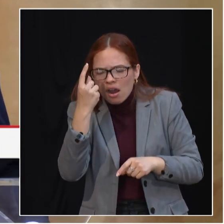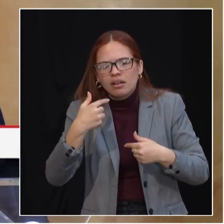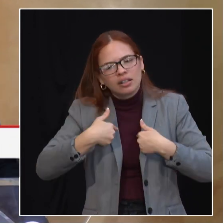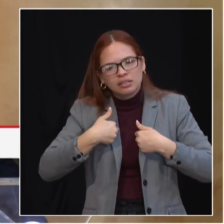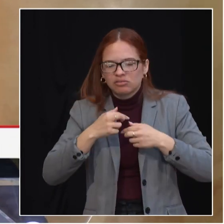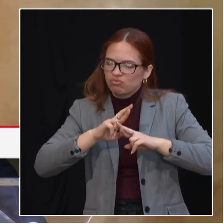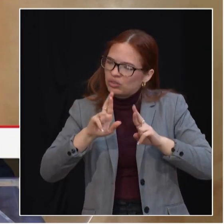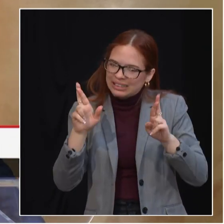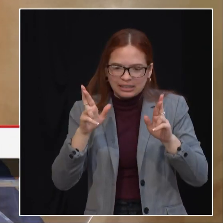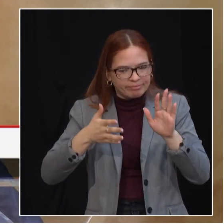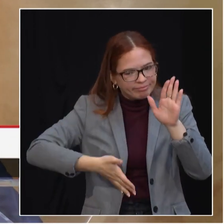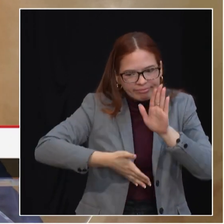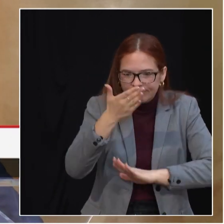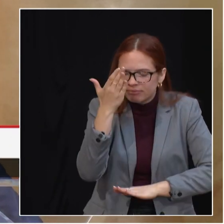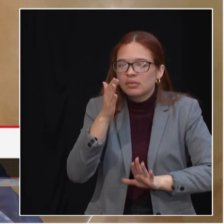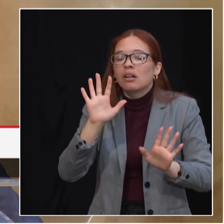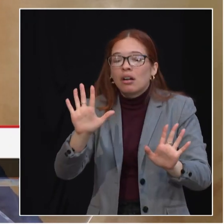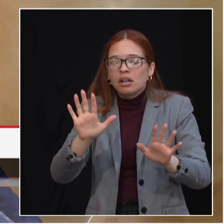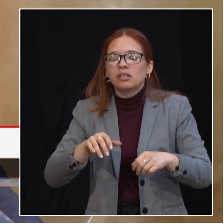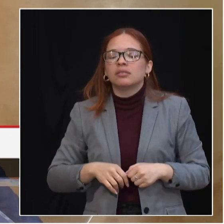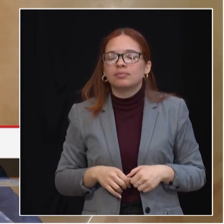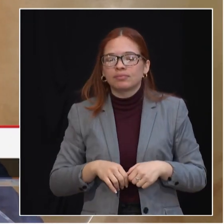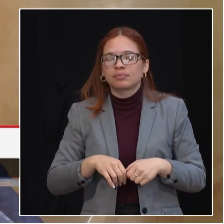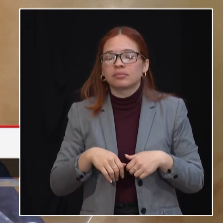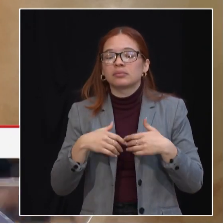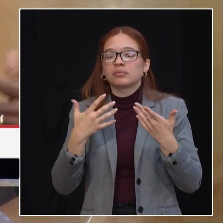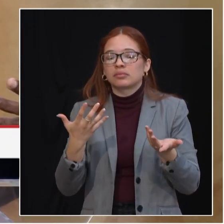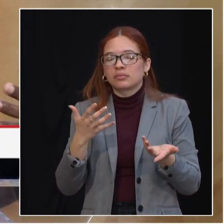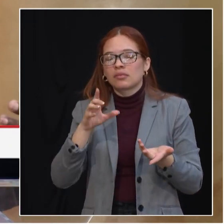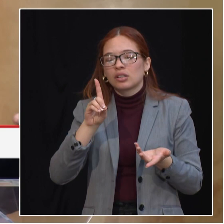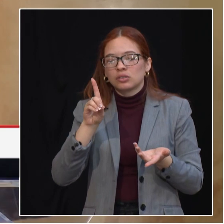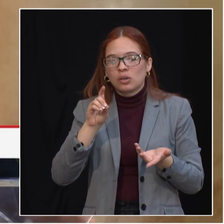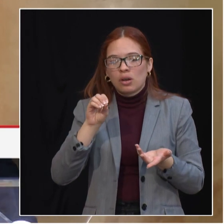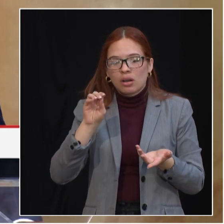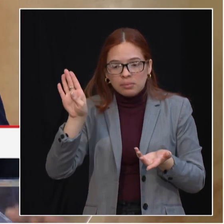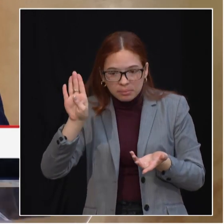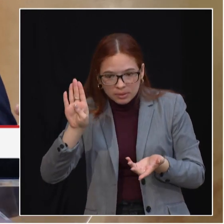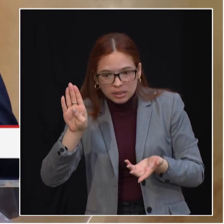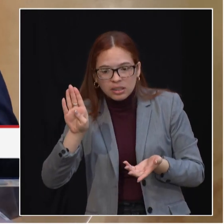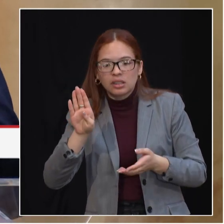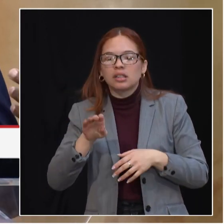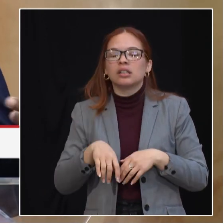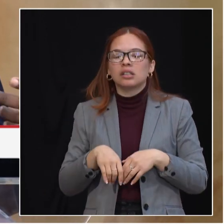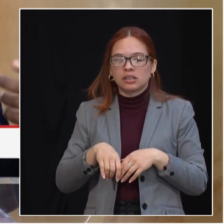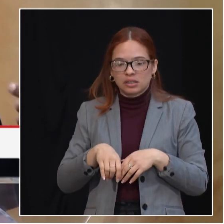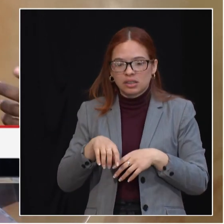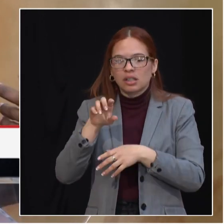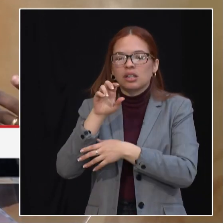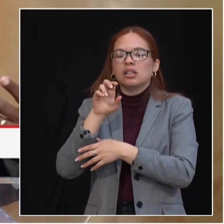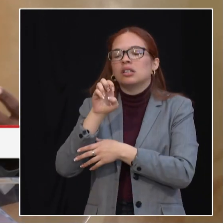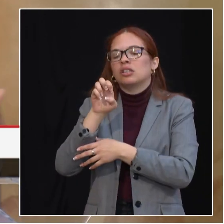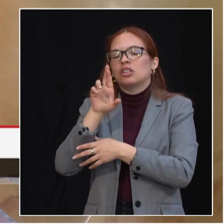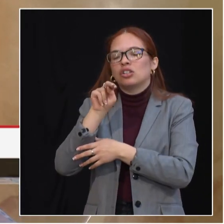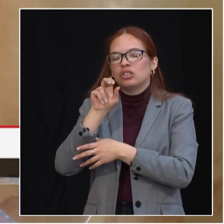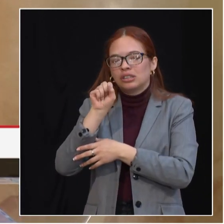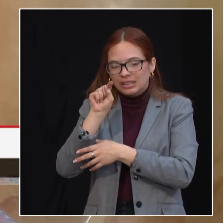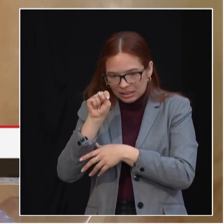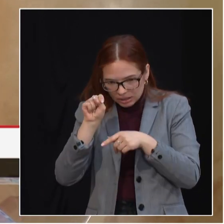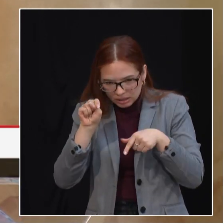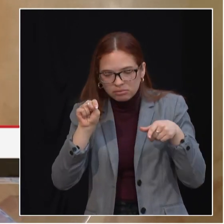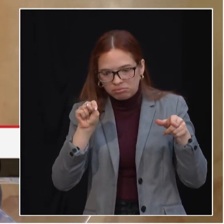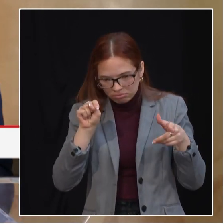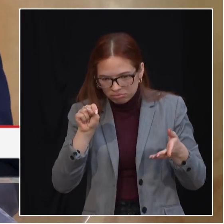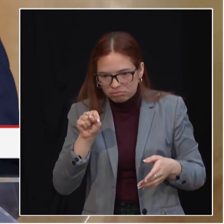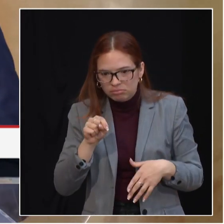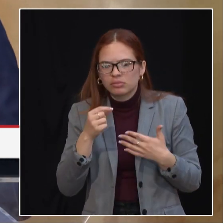the Acting Director of the DC Department of Buildings. In the spirit of March Madness, I would ask you to just reflect on this for a second.